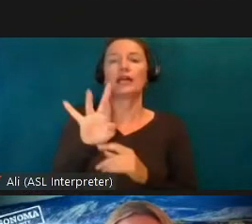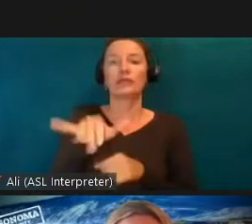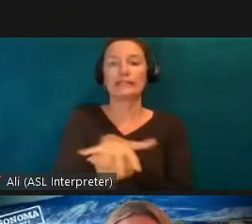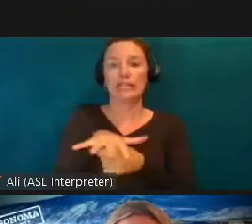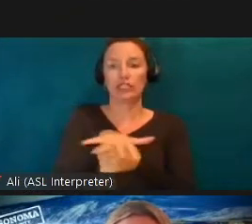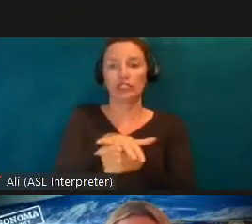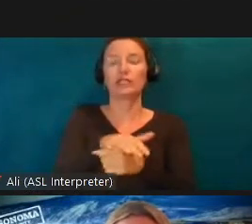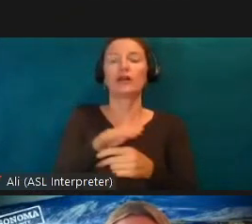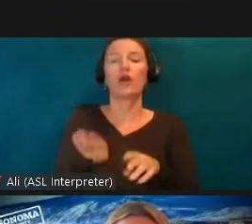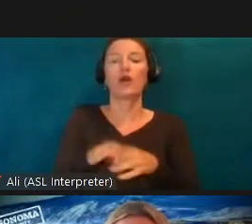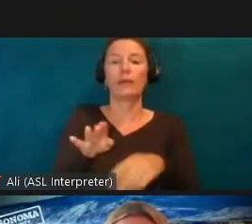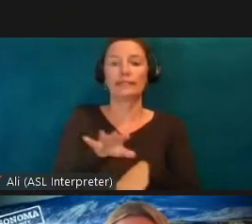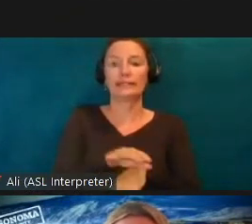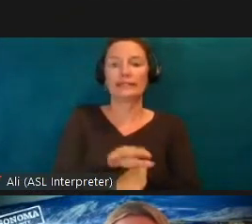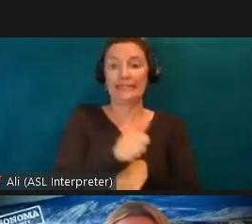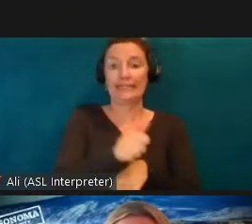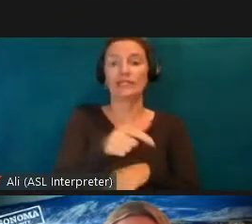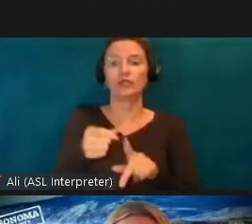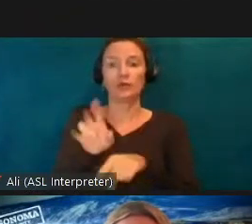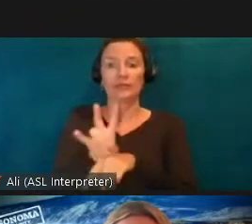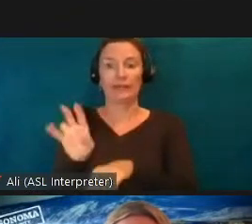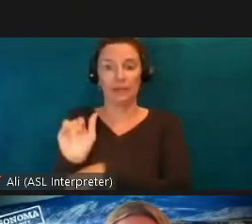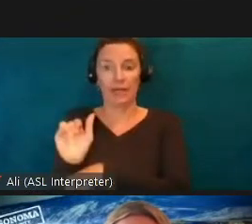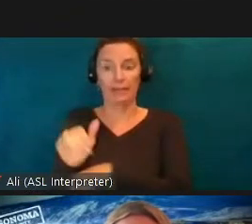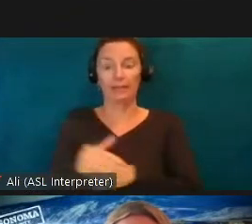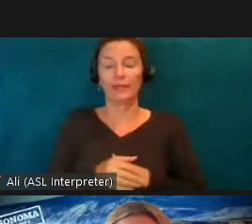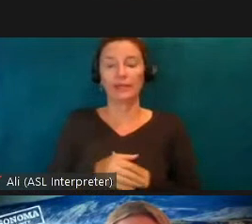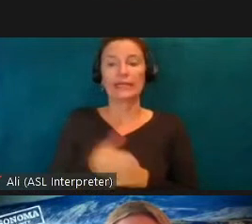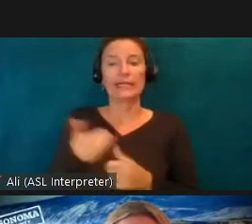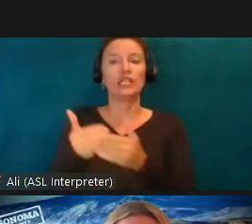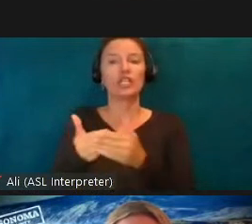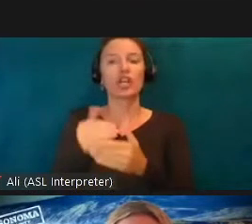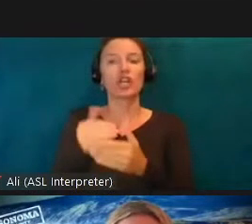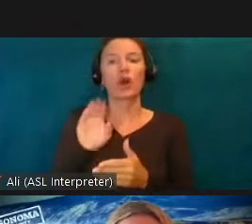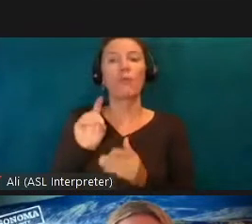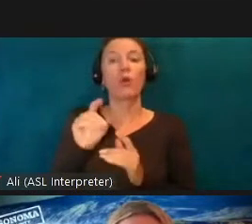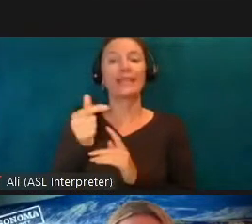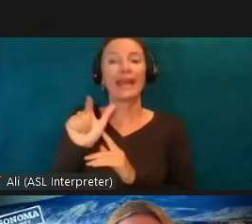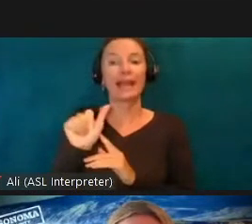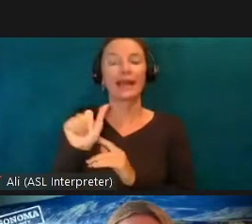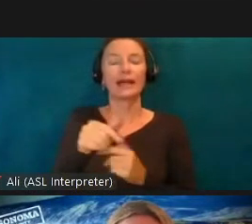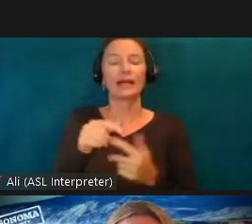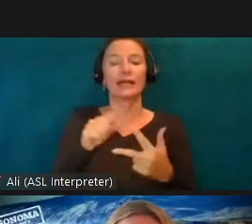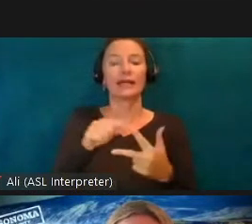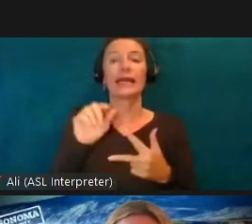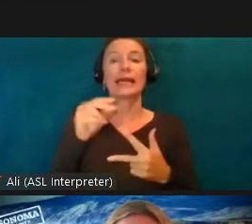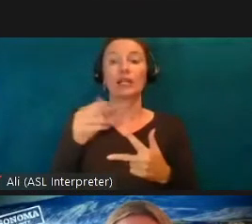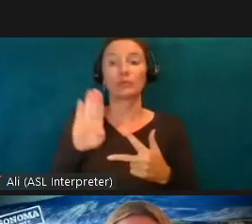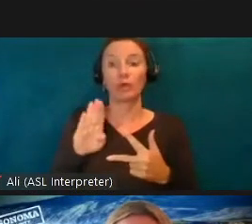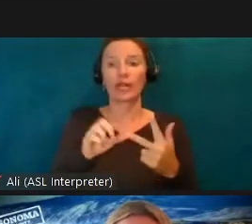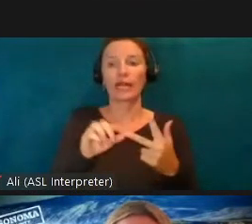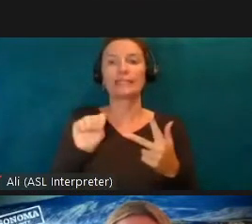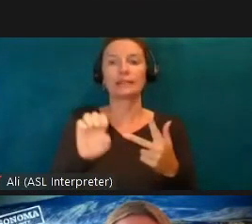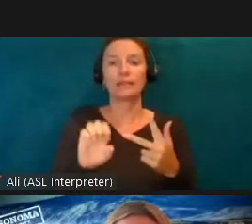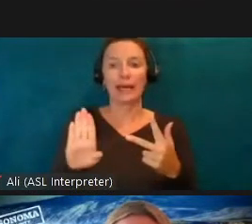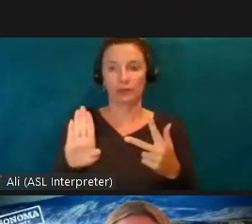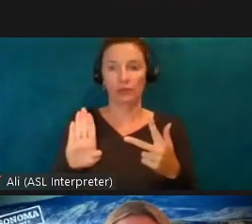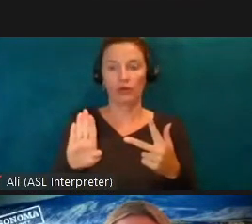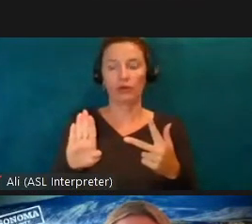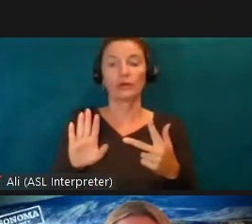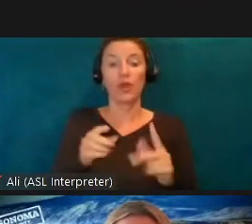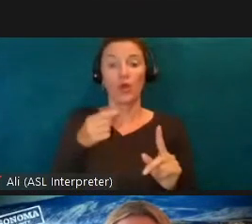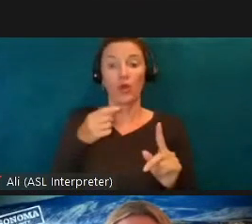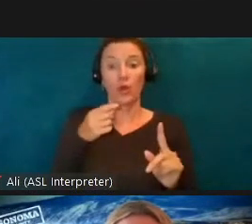p.m. located near Bodega, the town of Bodega, Healdsburg, and in Sebastopol. And the goal there is to be able to